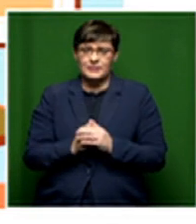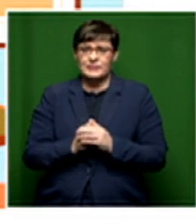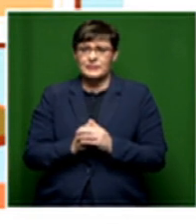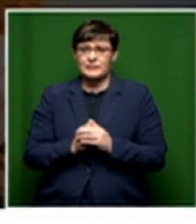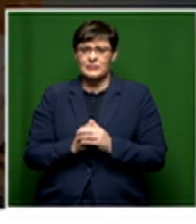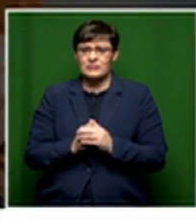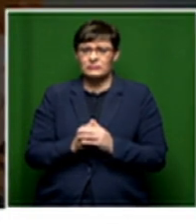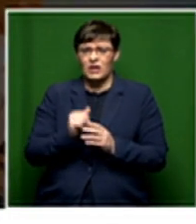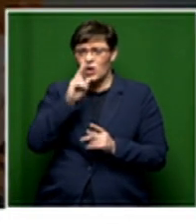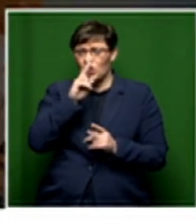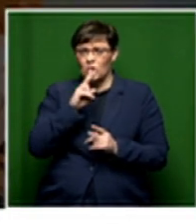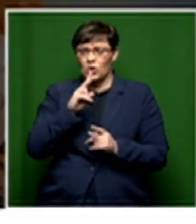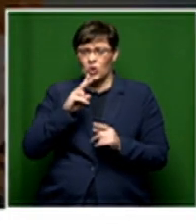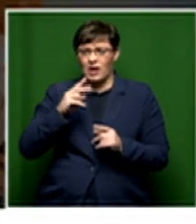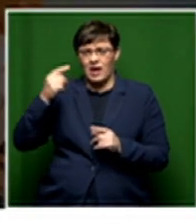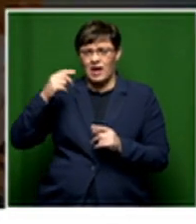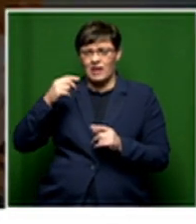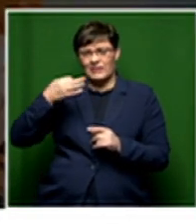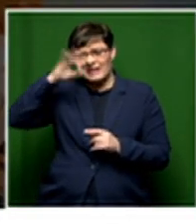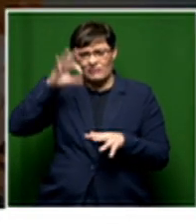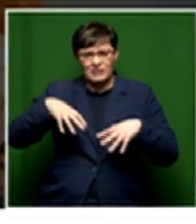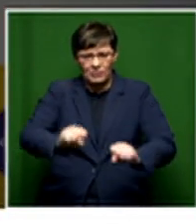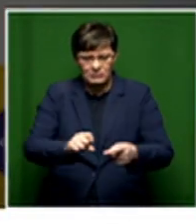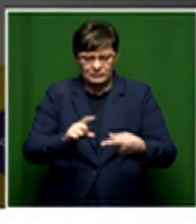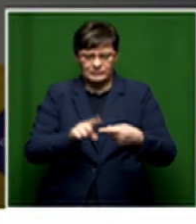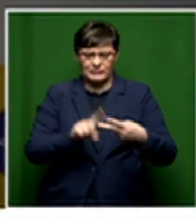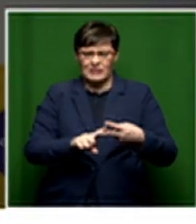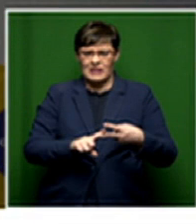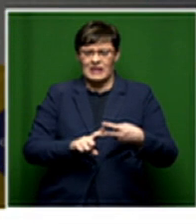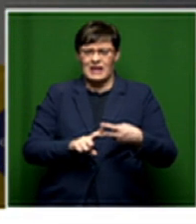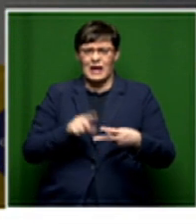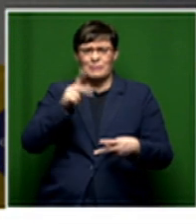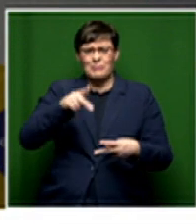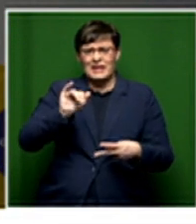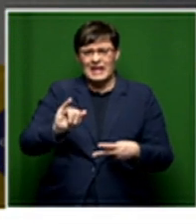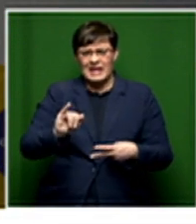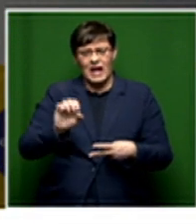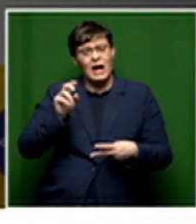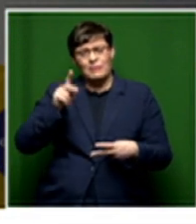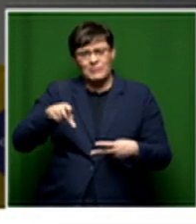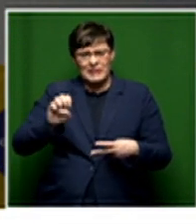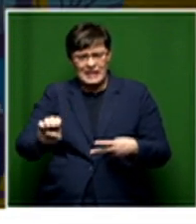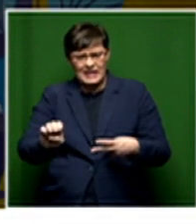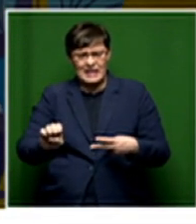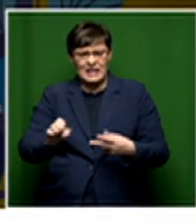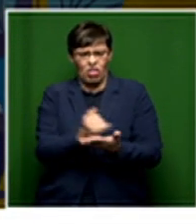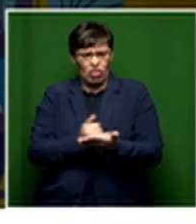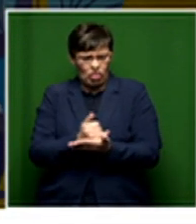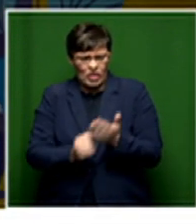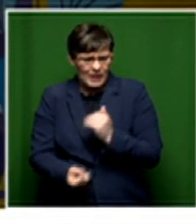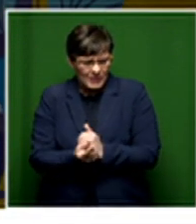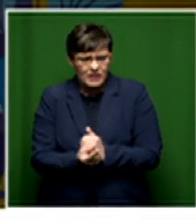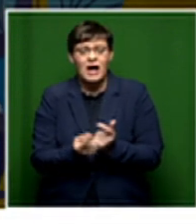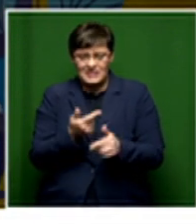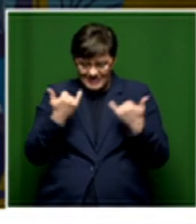even looking at state capture, looking at sort of the recent PPE scandals. I think there's no better time than now for us to collectively